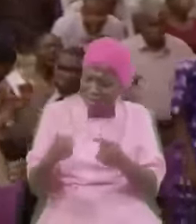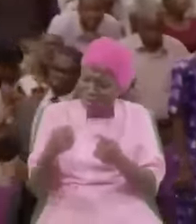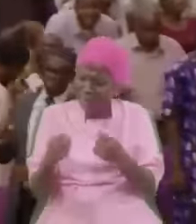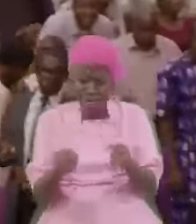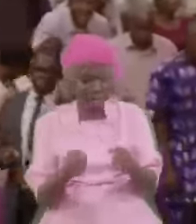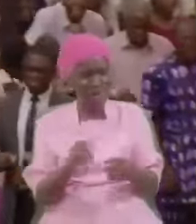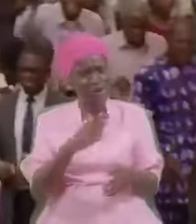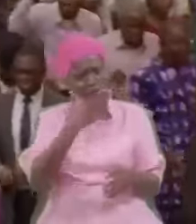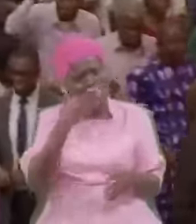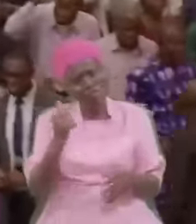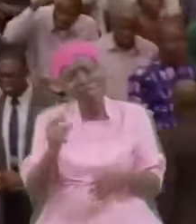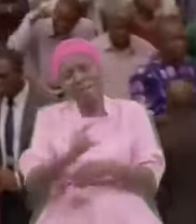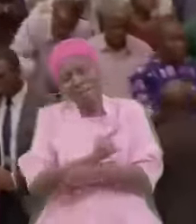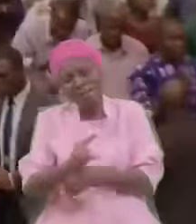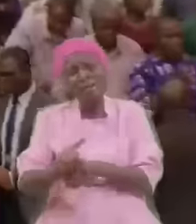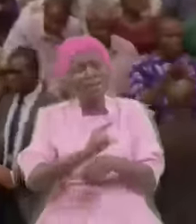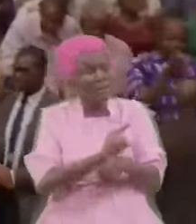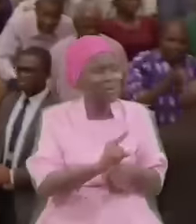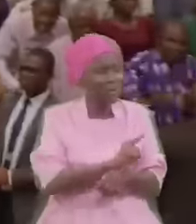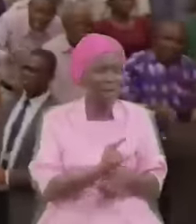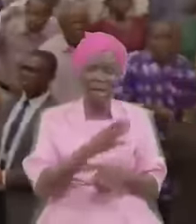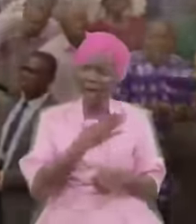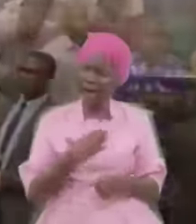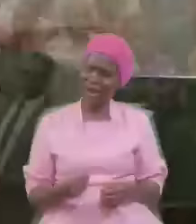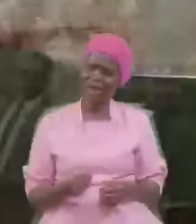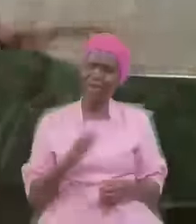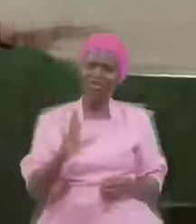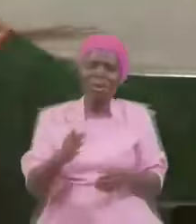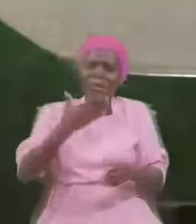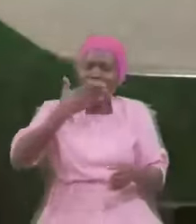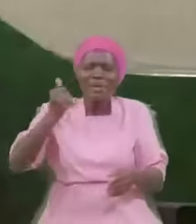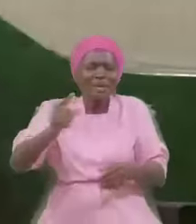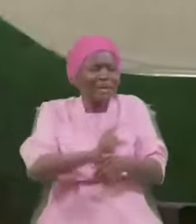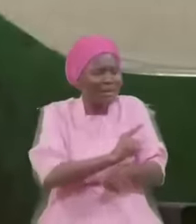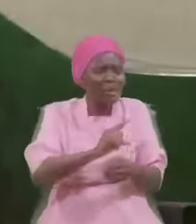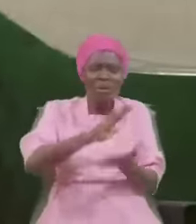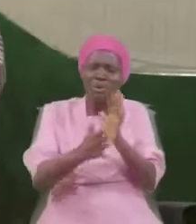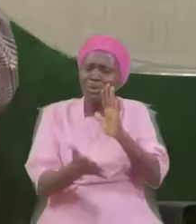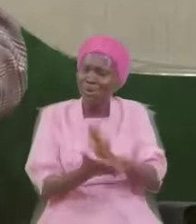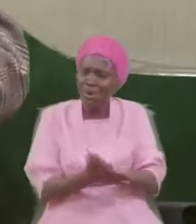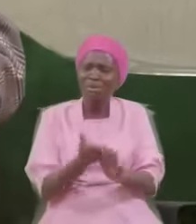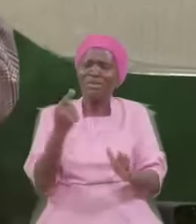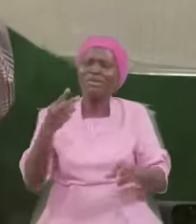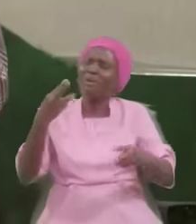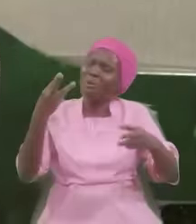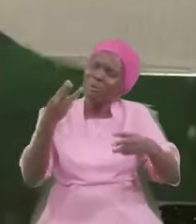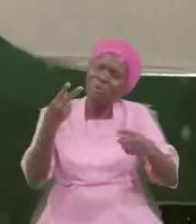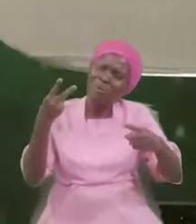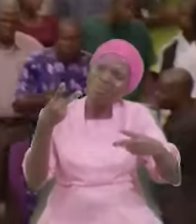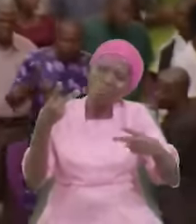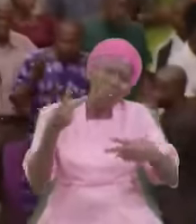Your best is earning the worst. Tell him, he'll take failure